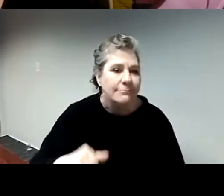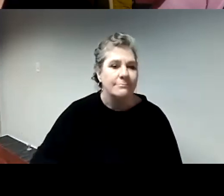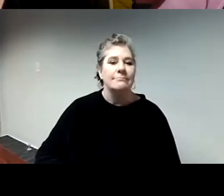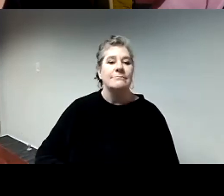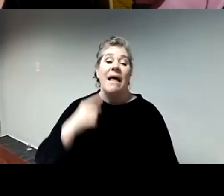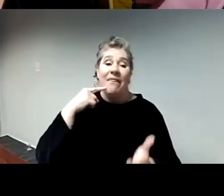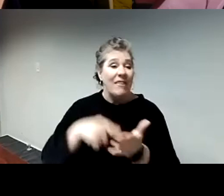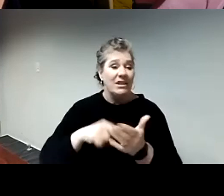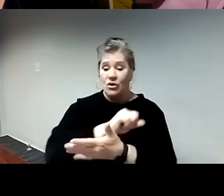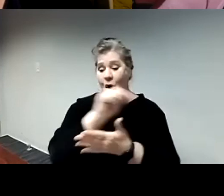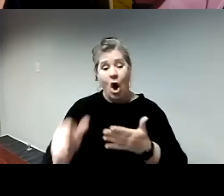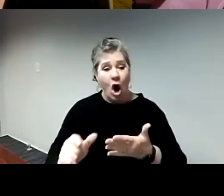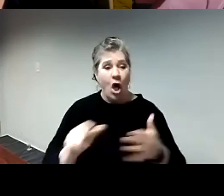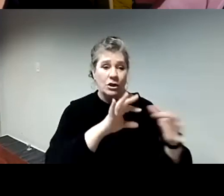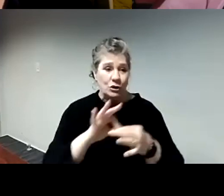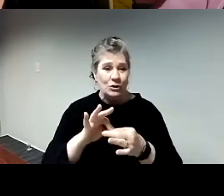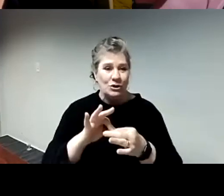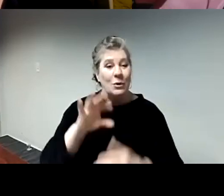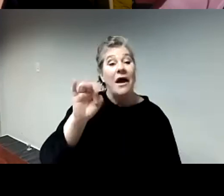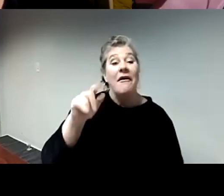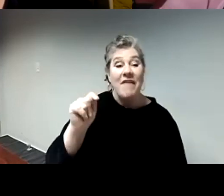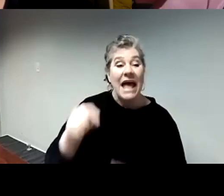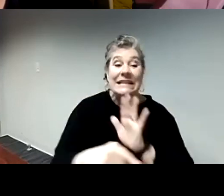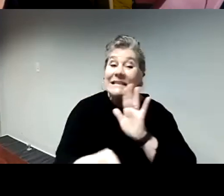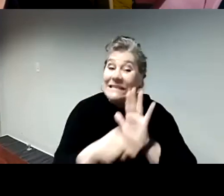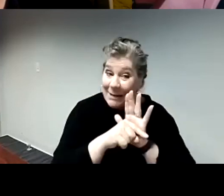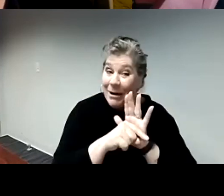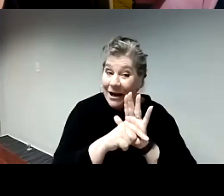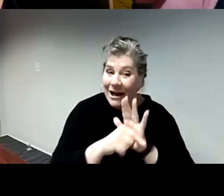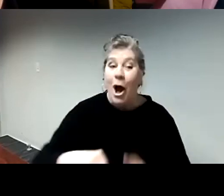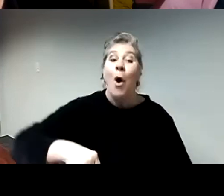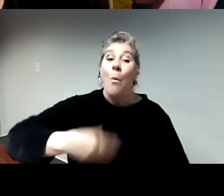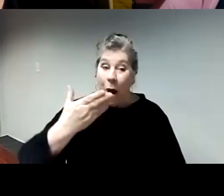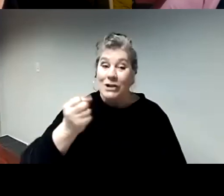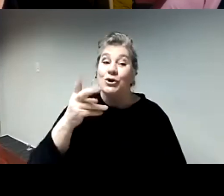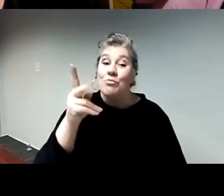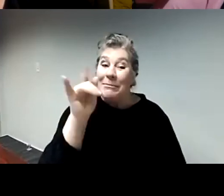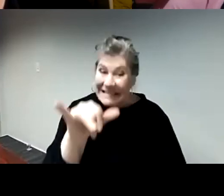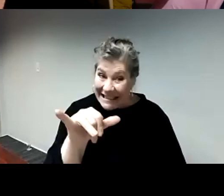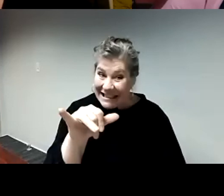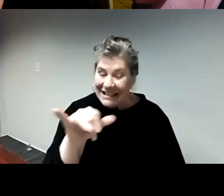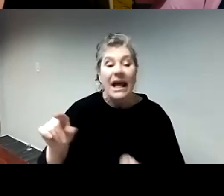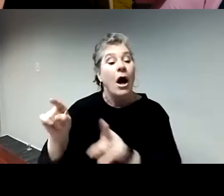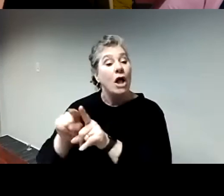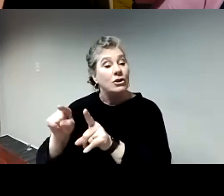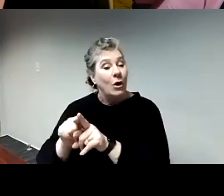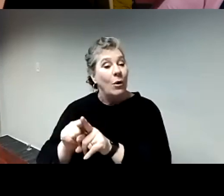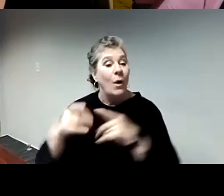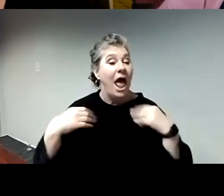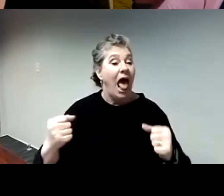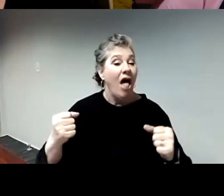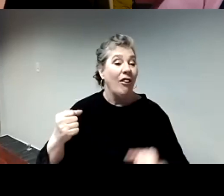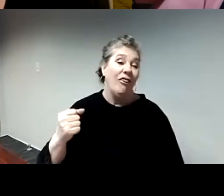And this is all due to fat stigma, white supremacy, and